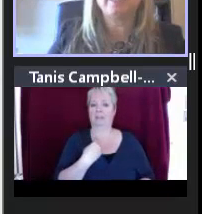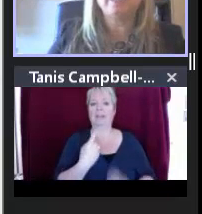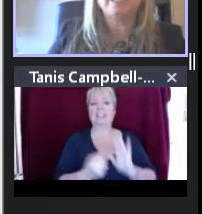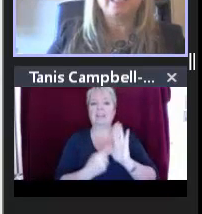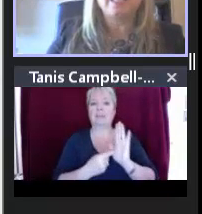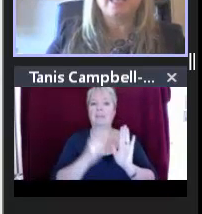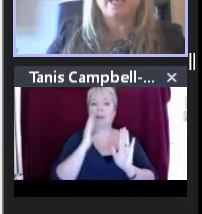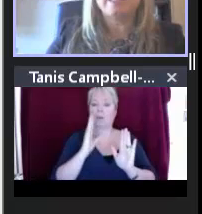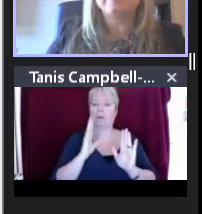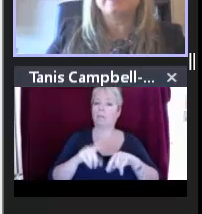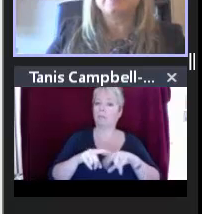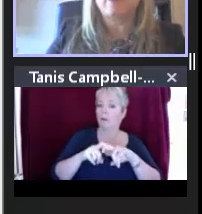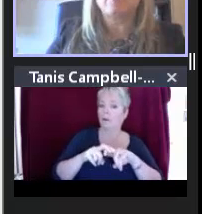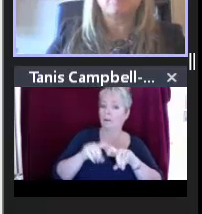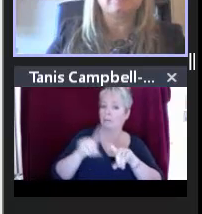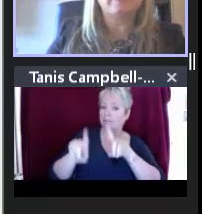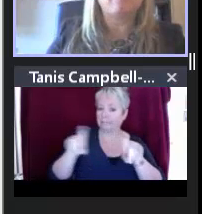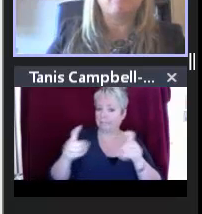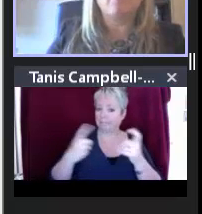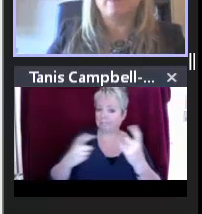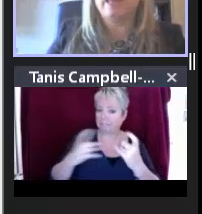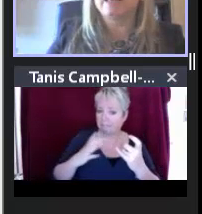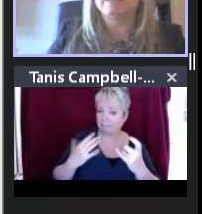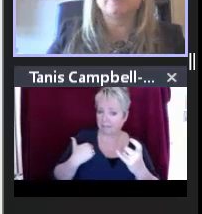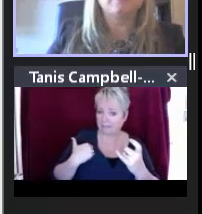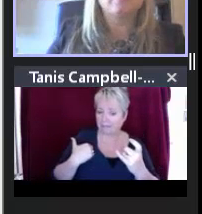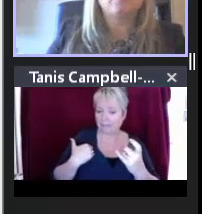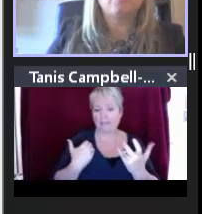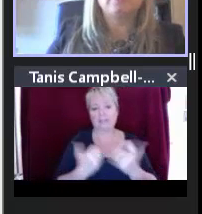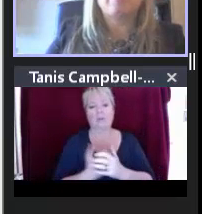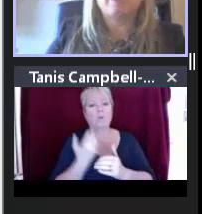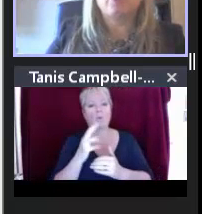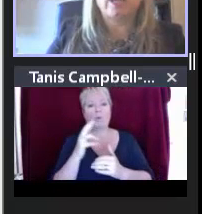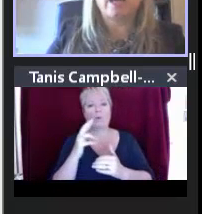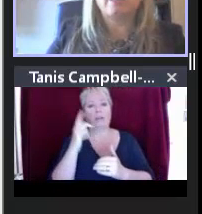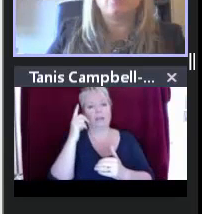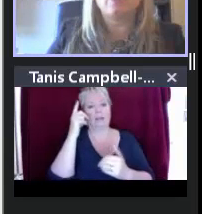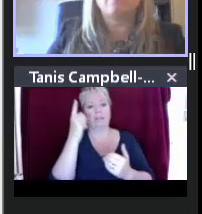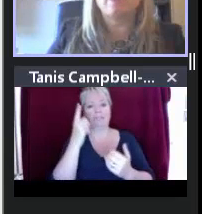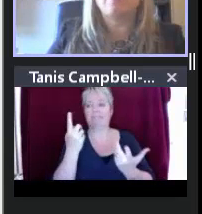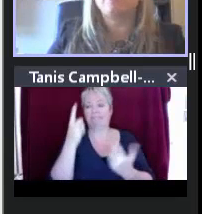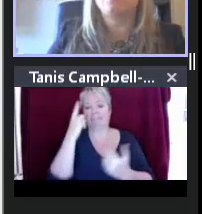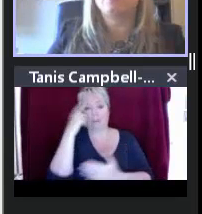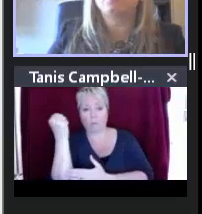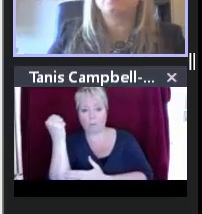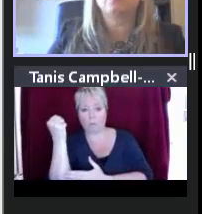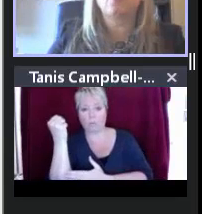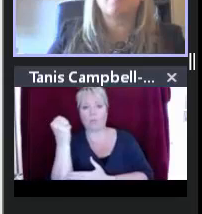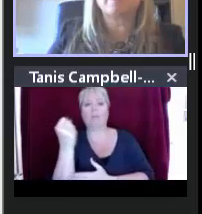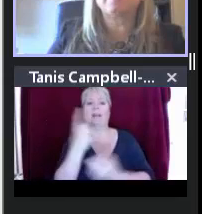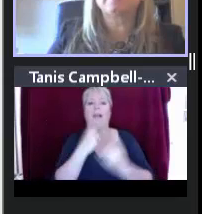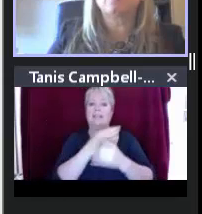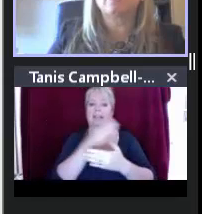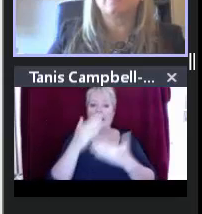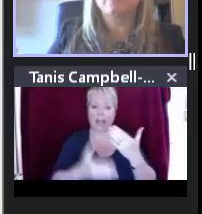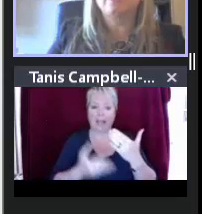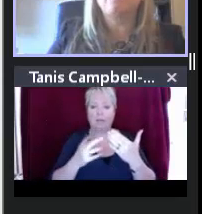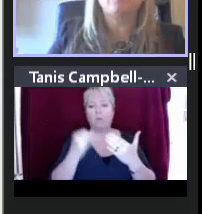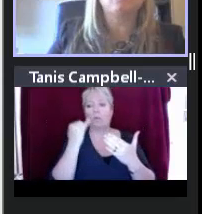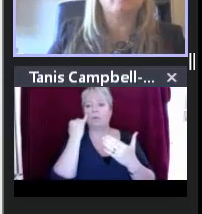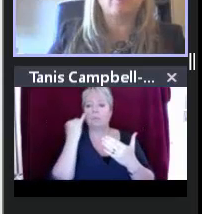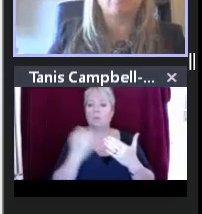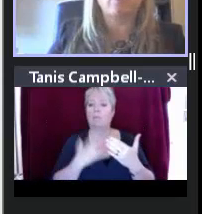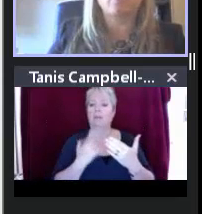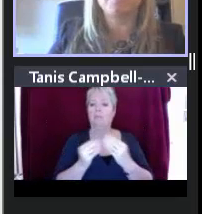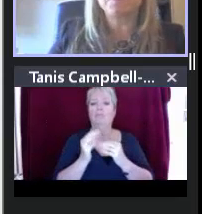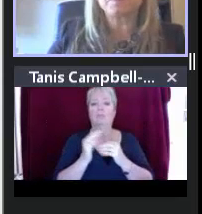you the opportunity. And as well, you can save them for the end. You can type in the chat area if you have any questions or comments, or